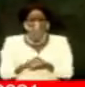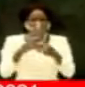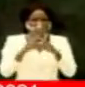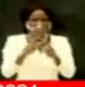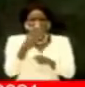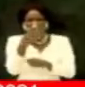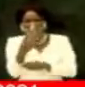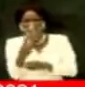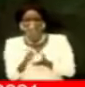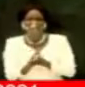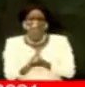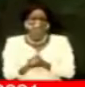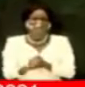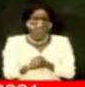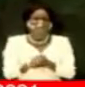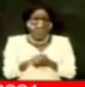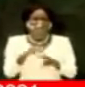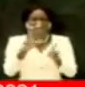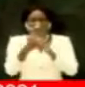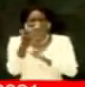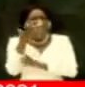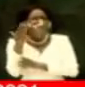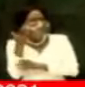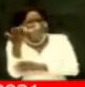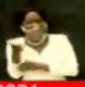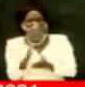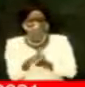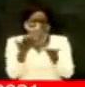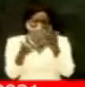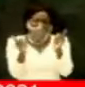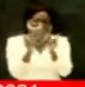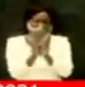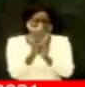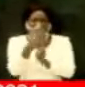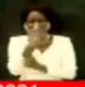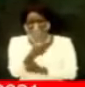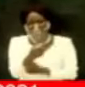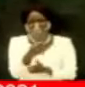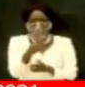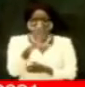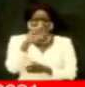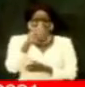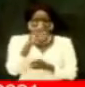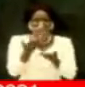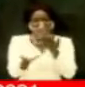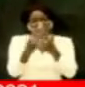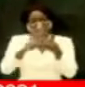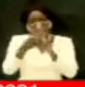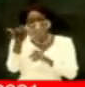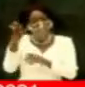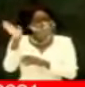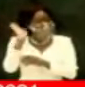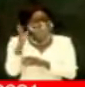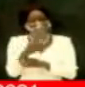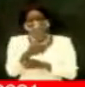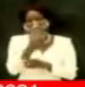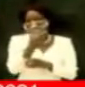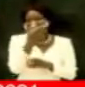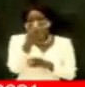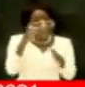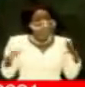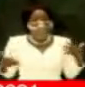with condition of albinism. Maybe briefly in English, for the sake of those who are watching or listening